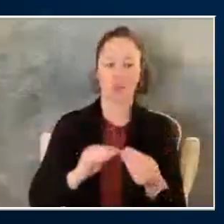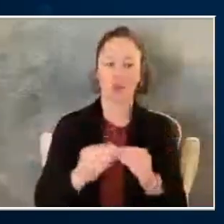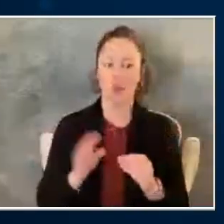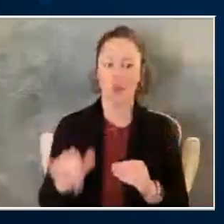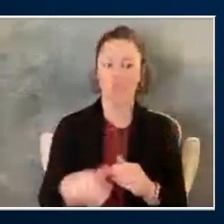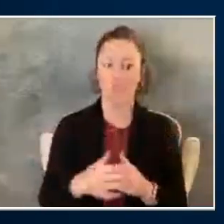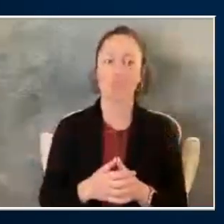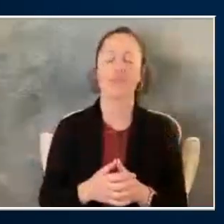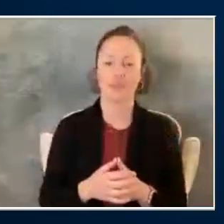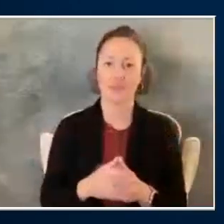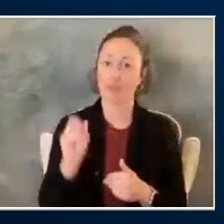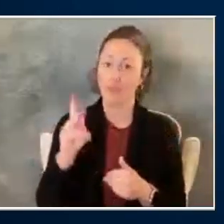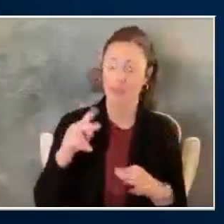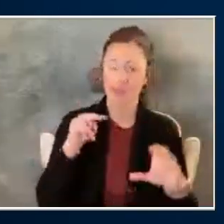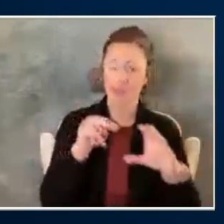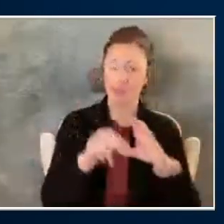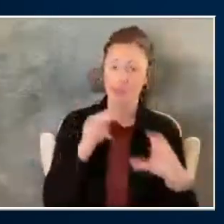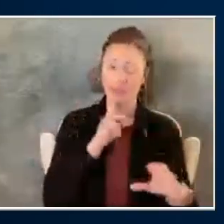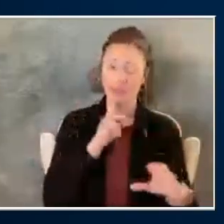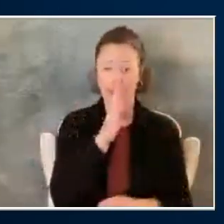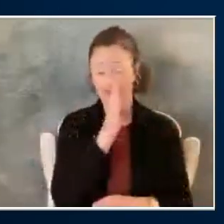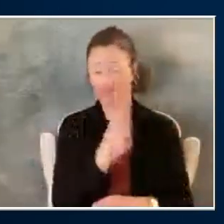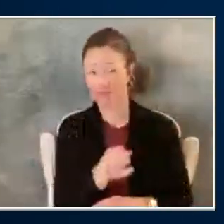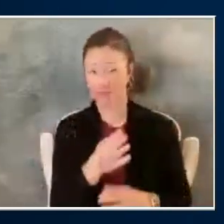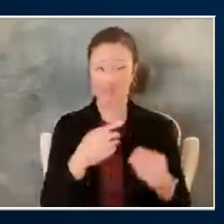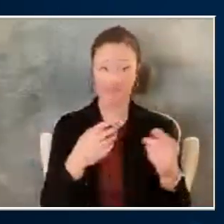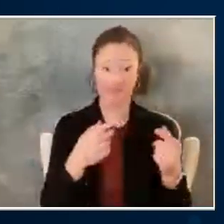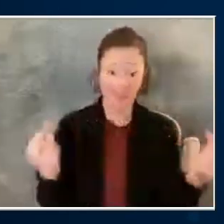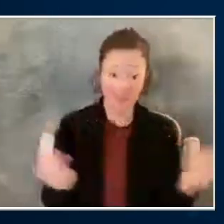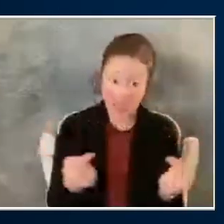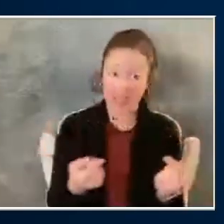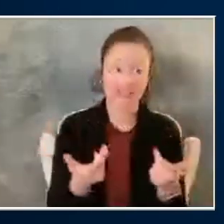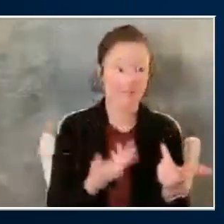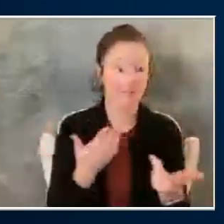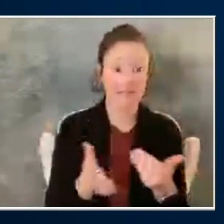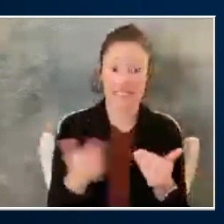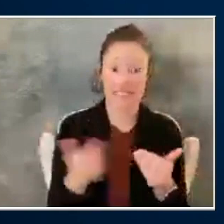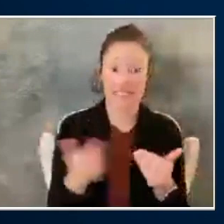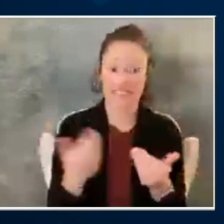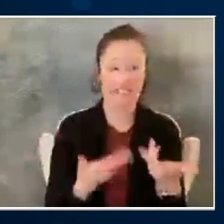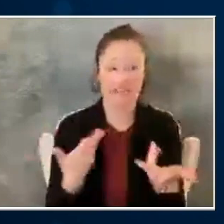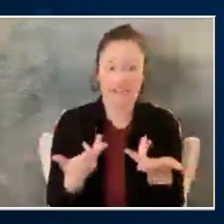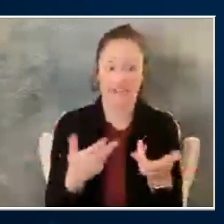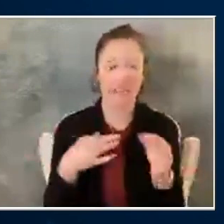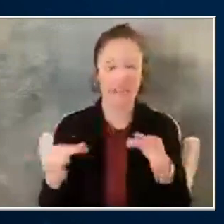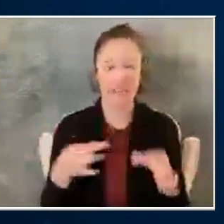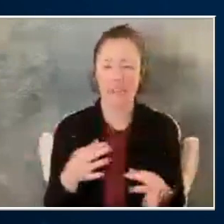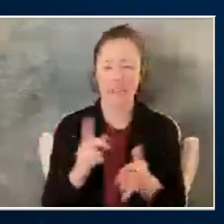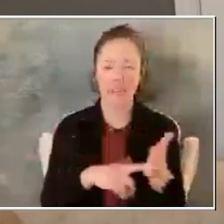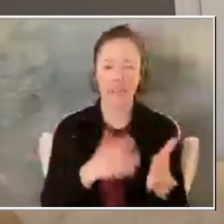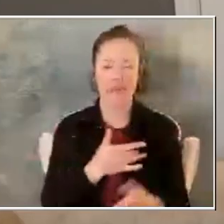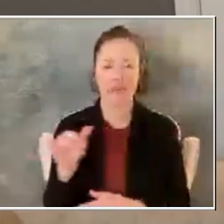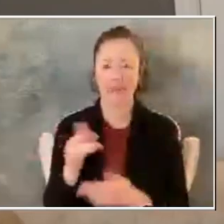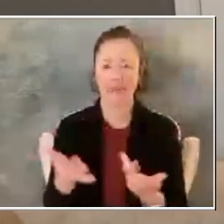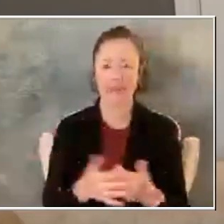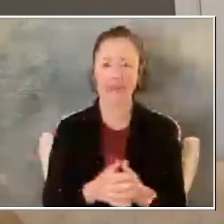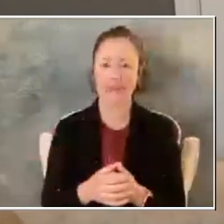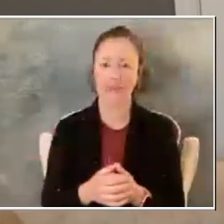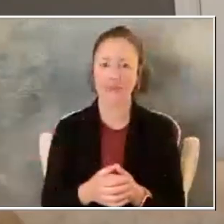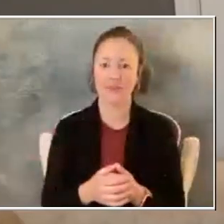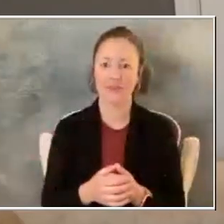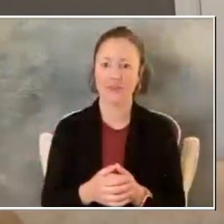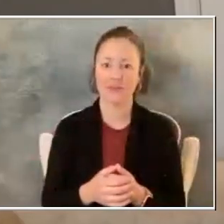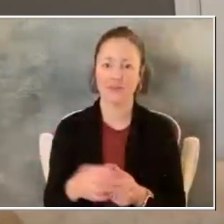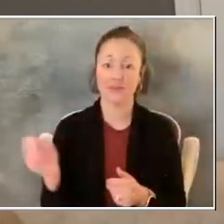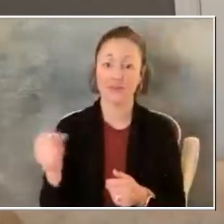So was the scan itself pretty straightforward, painless? Was it easy to do? Tell us what it was actually like when you were in there. Yeah,